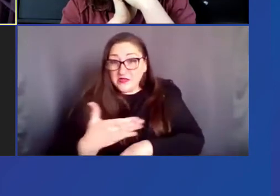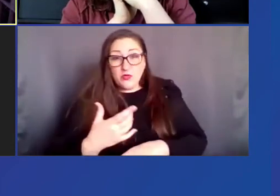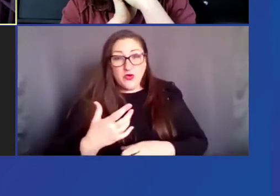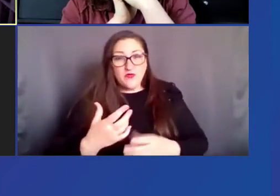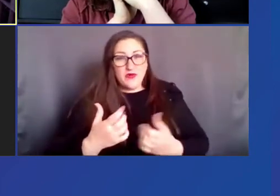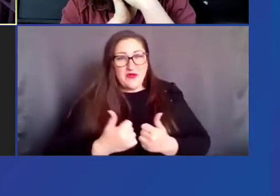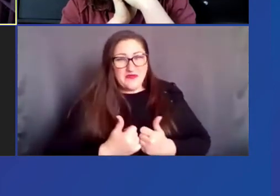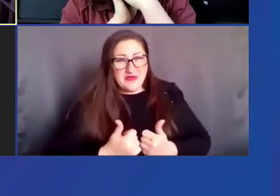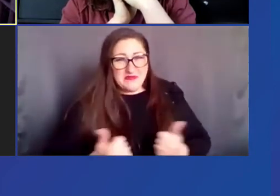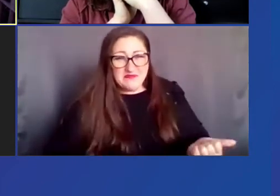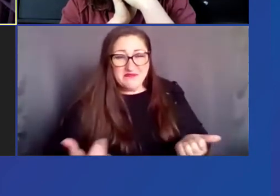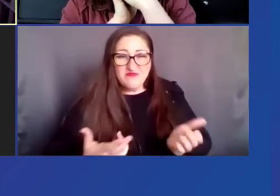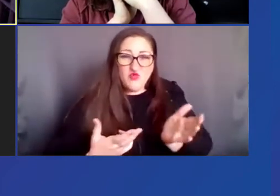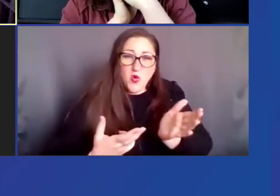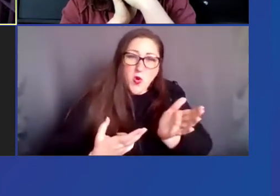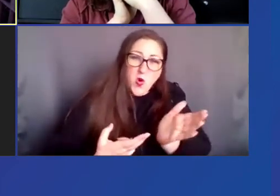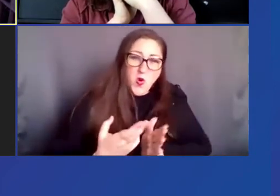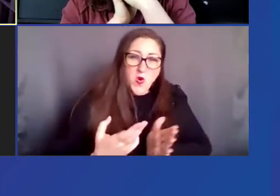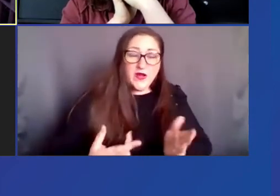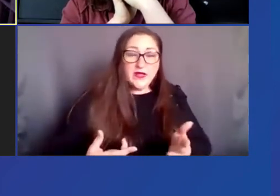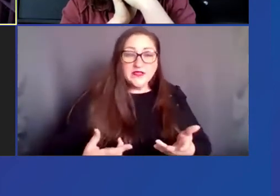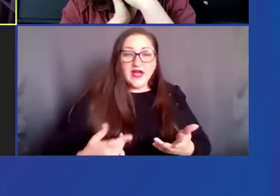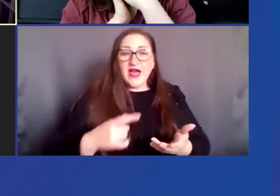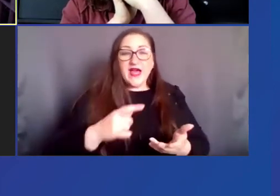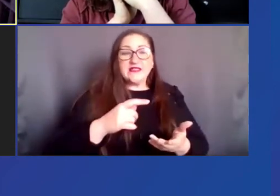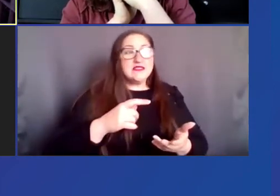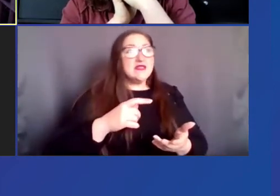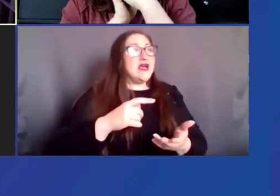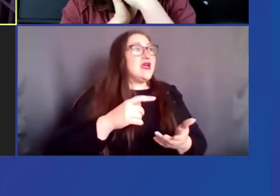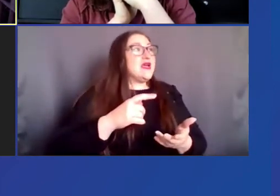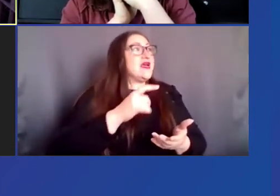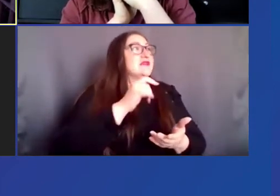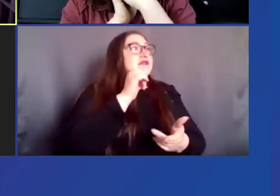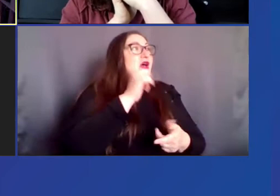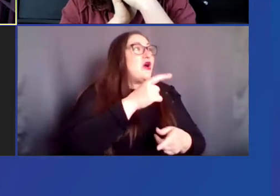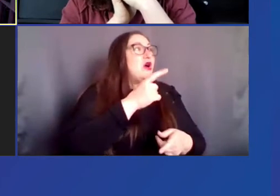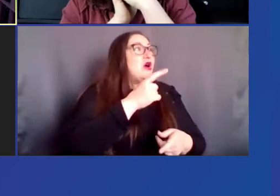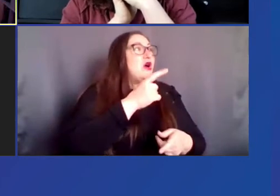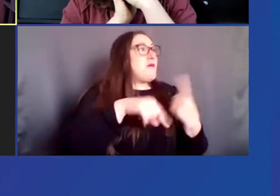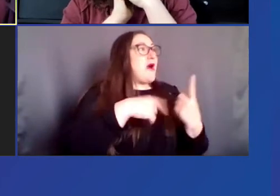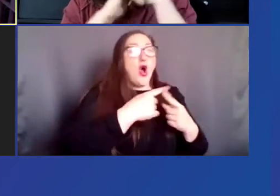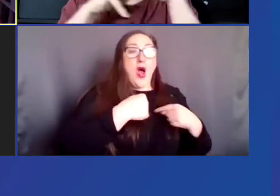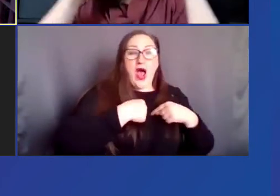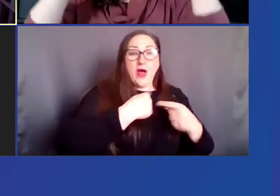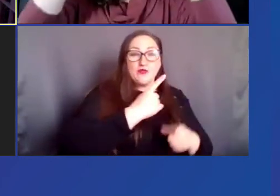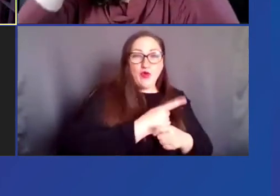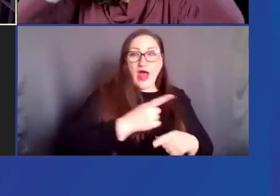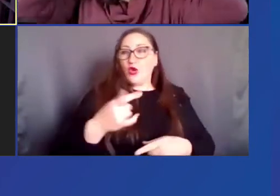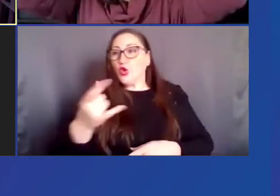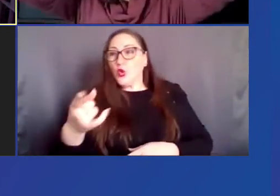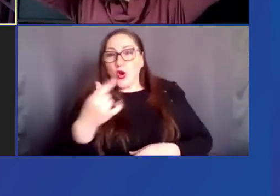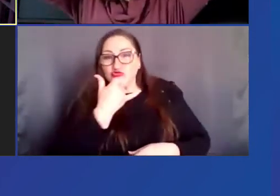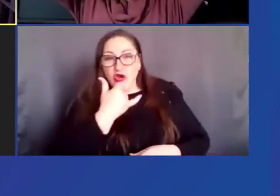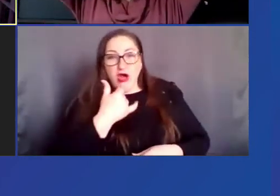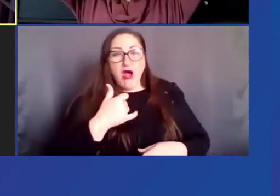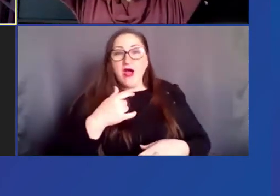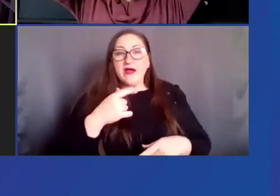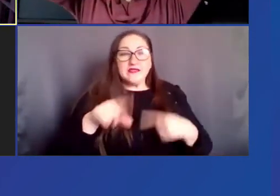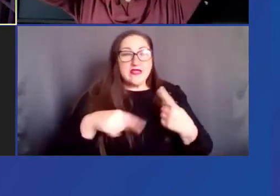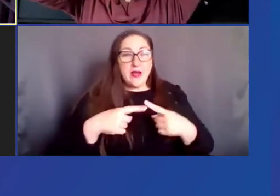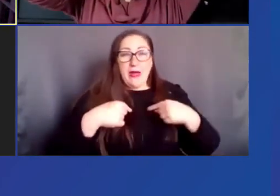It's not even necessarily about being right or wrong. It's just a matter of how can we constantly improve.